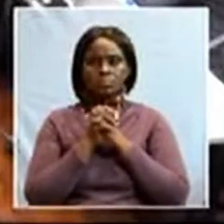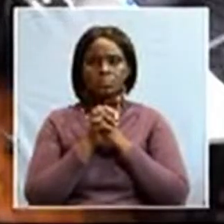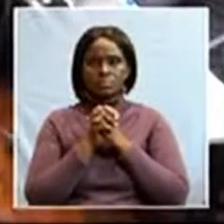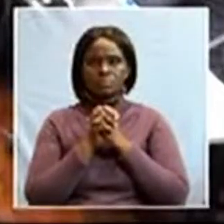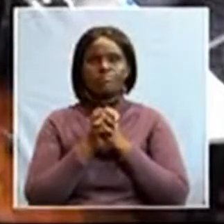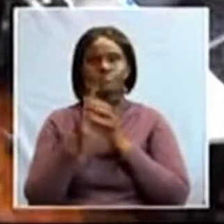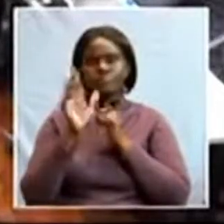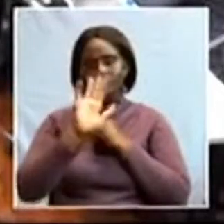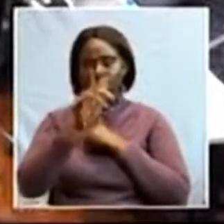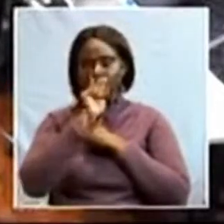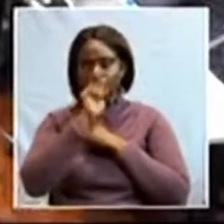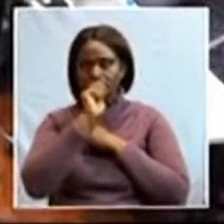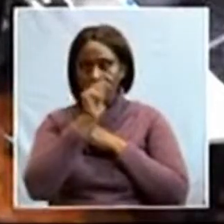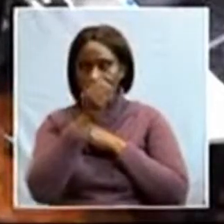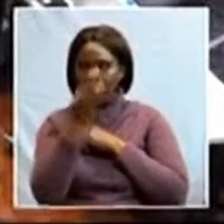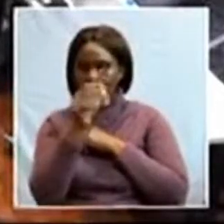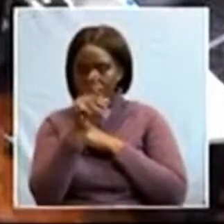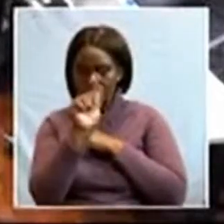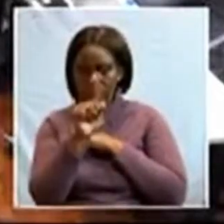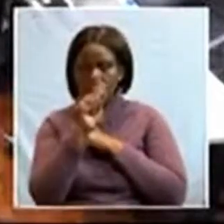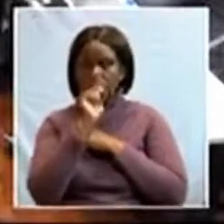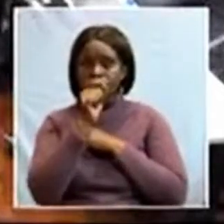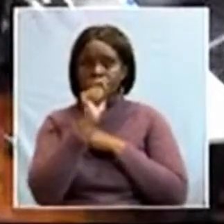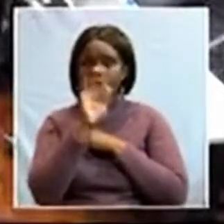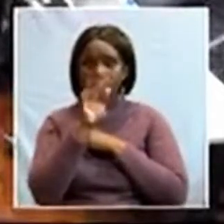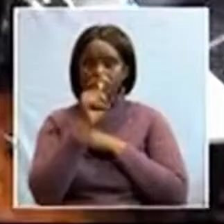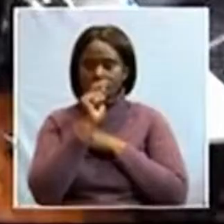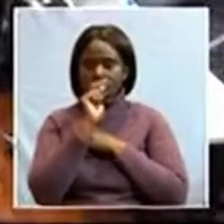switch off your mic, yes.